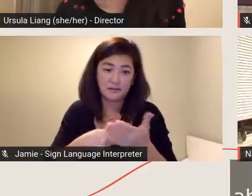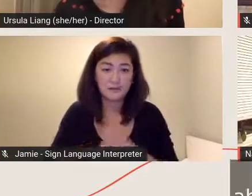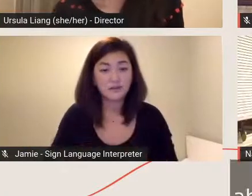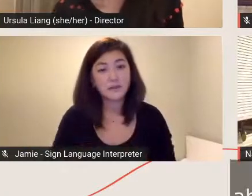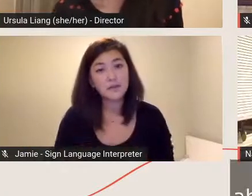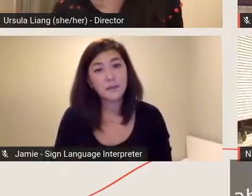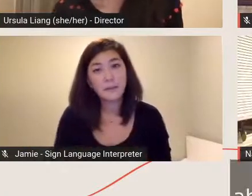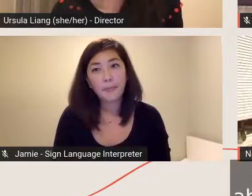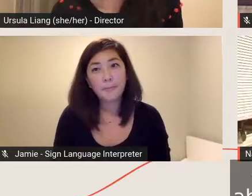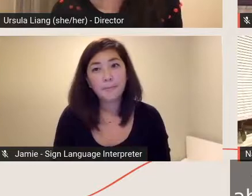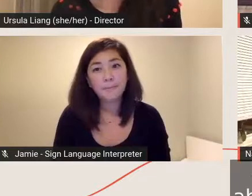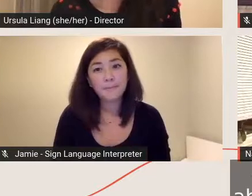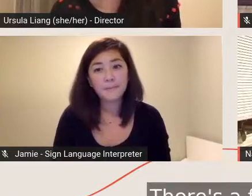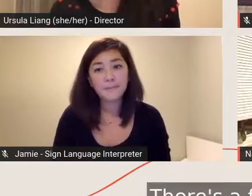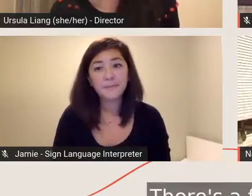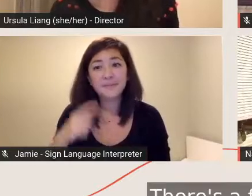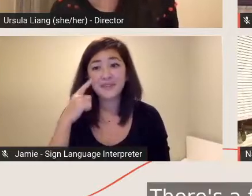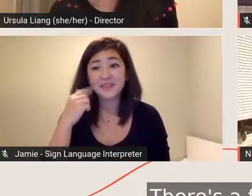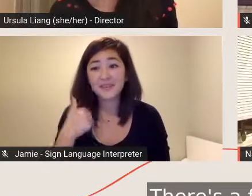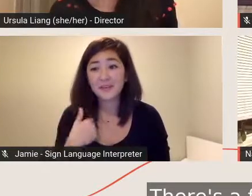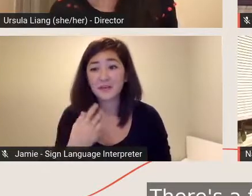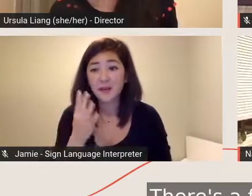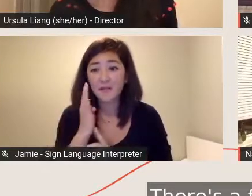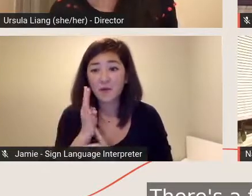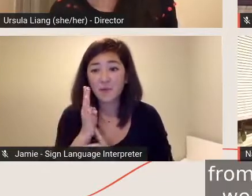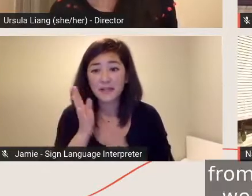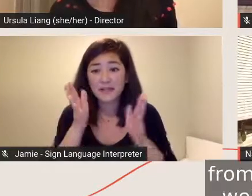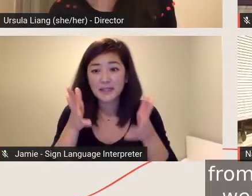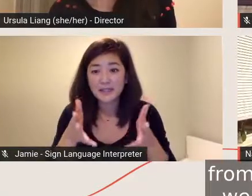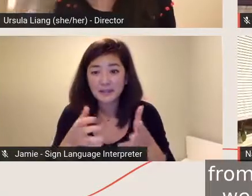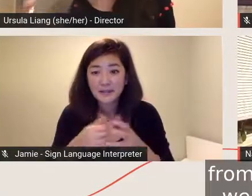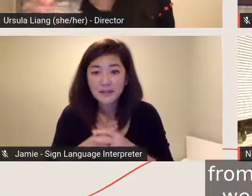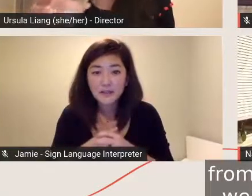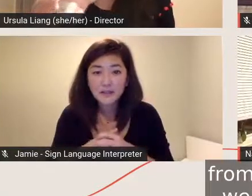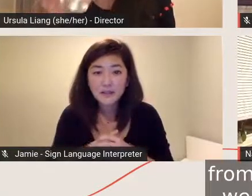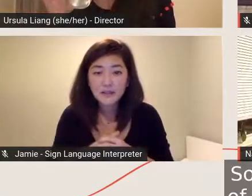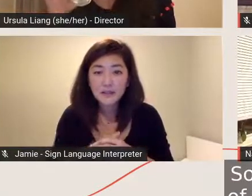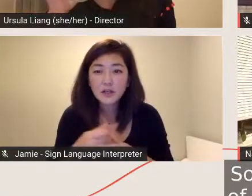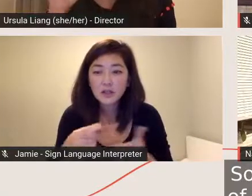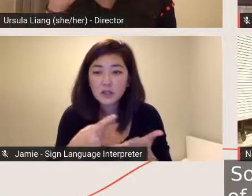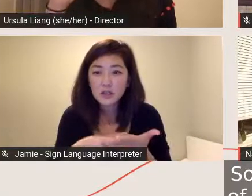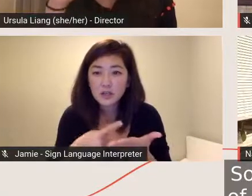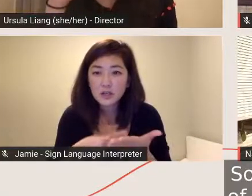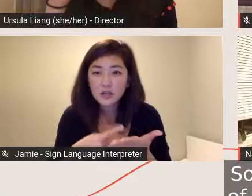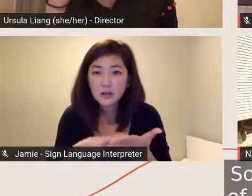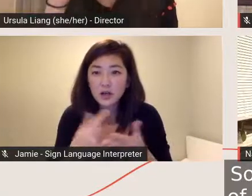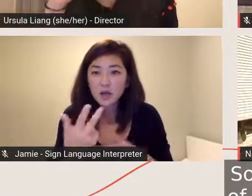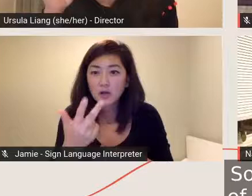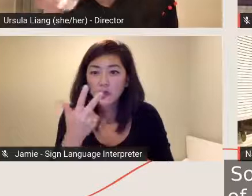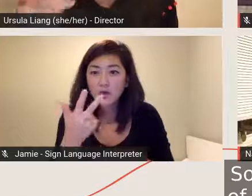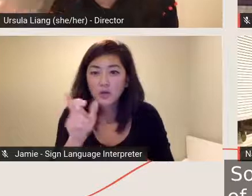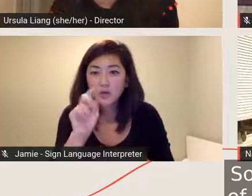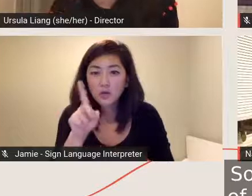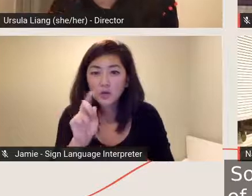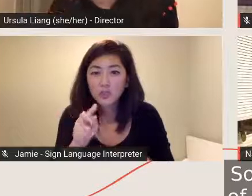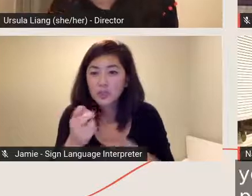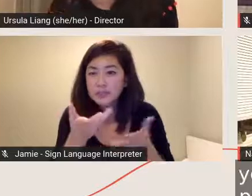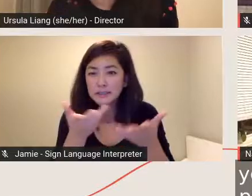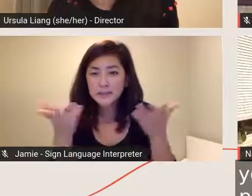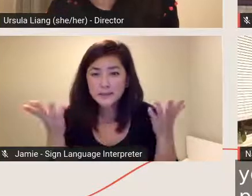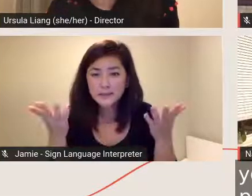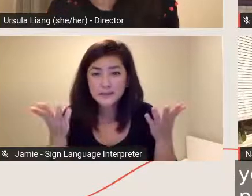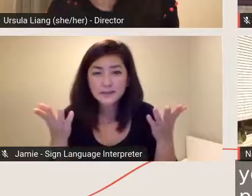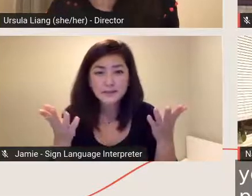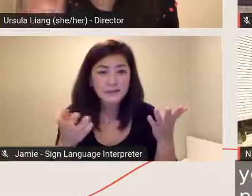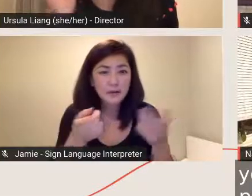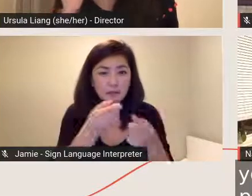So I think we have about 4 minutes left. There's a few questions here that kind of follow from some of the things that we've been talking about. So I'm going to read three of them, and then maybe you can